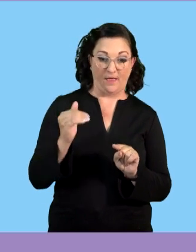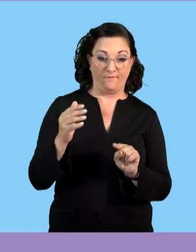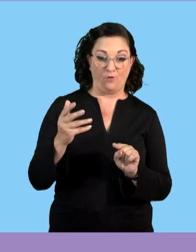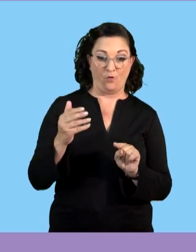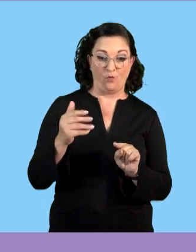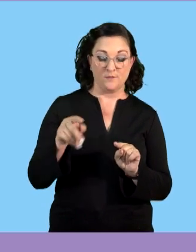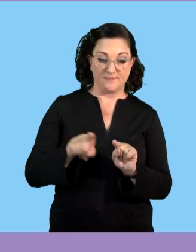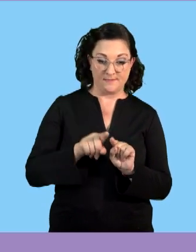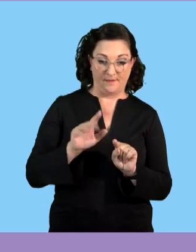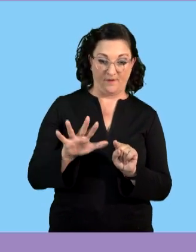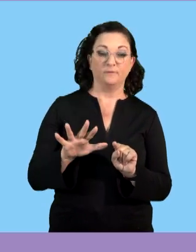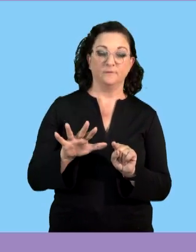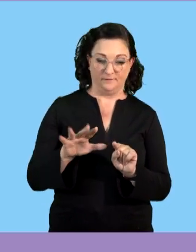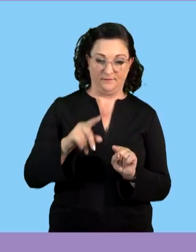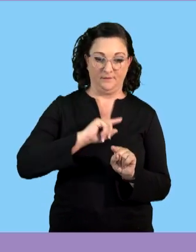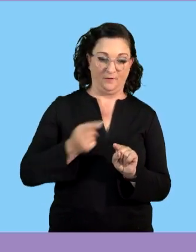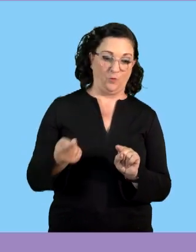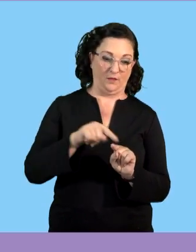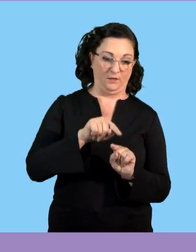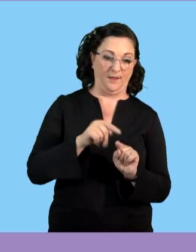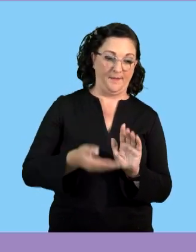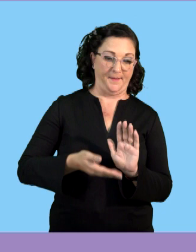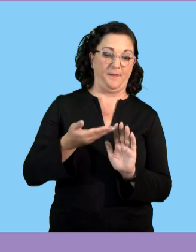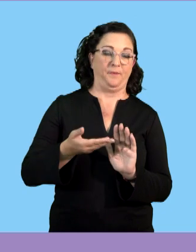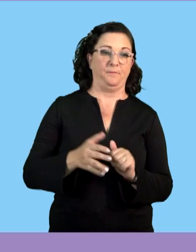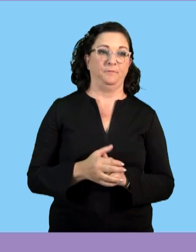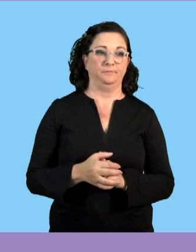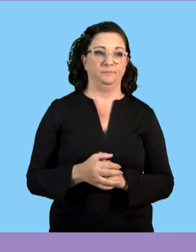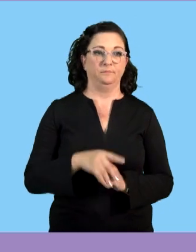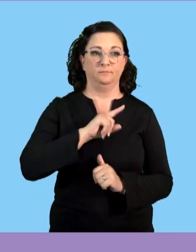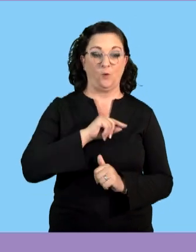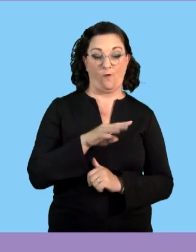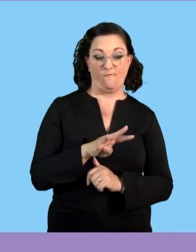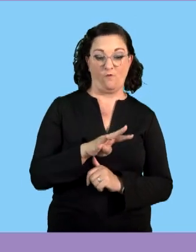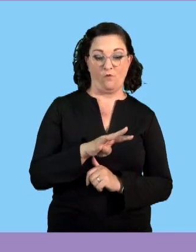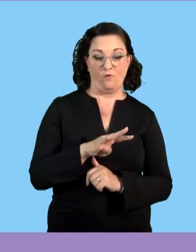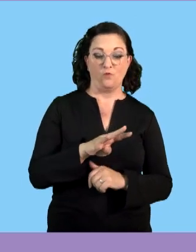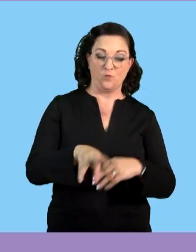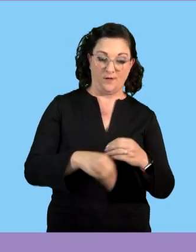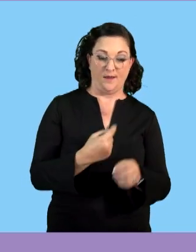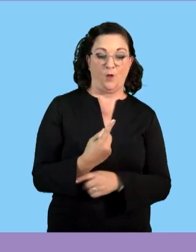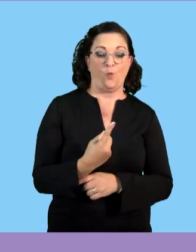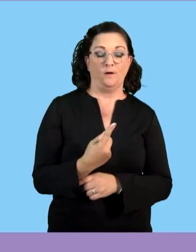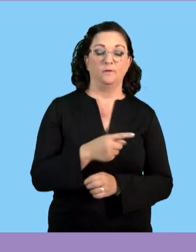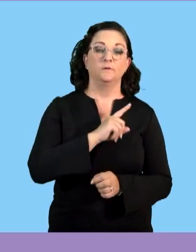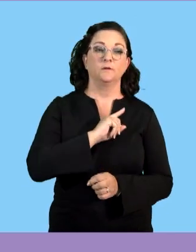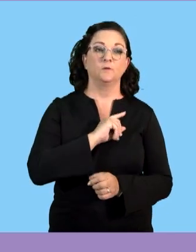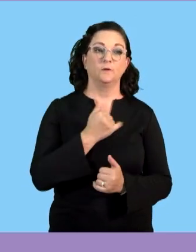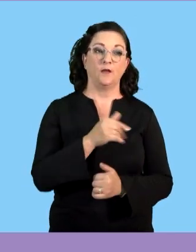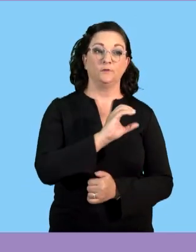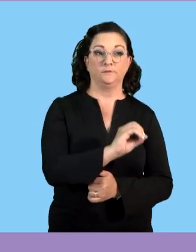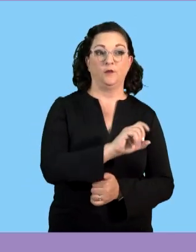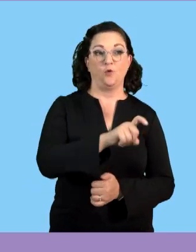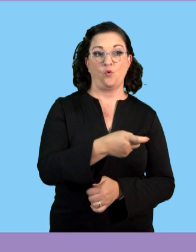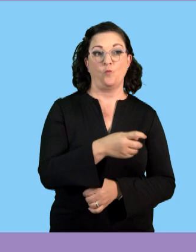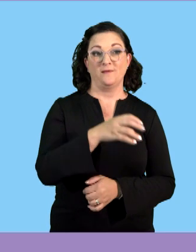said if it's greater or equals to 5, then we round up the previous one. So we're going to add 4 here, and it's going to